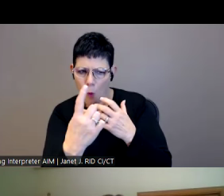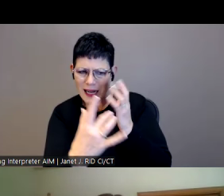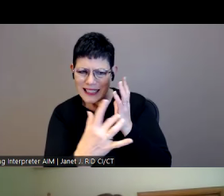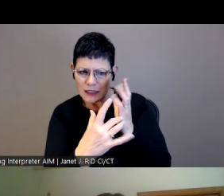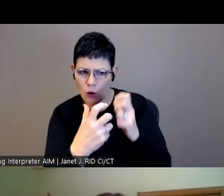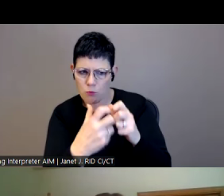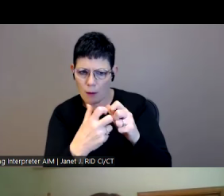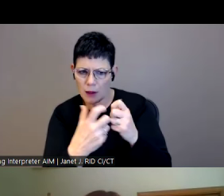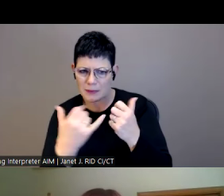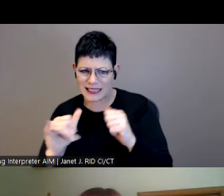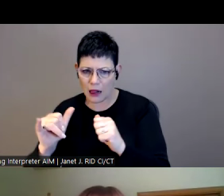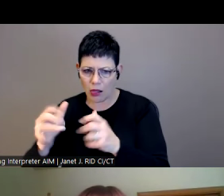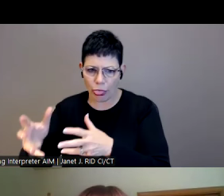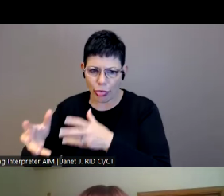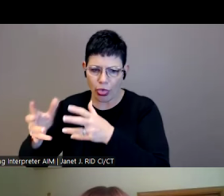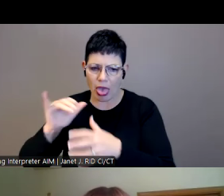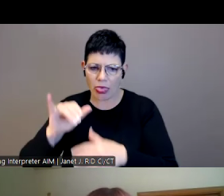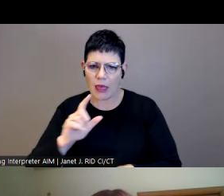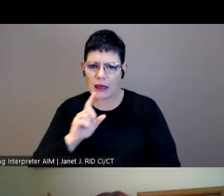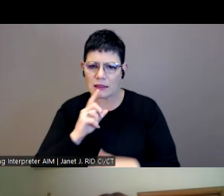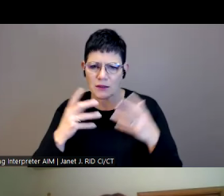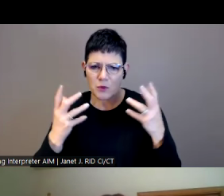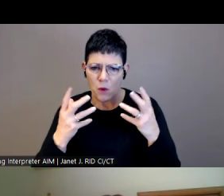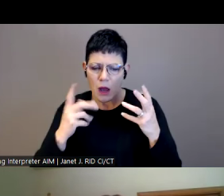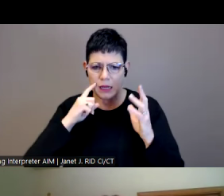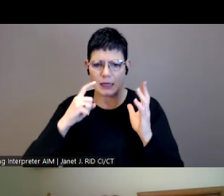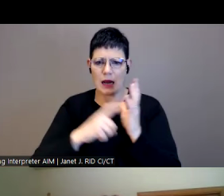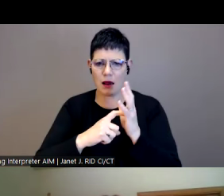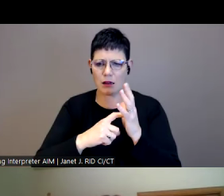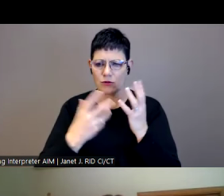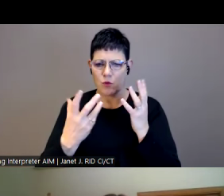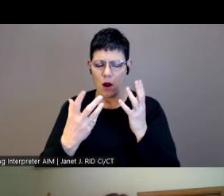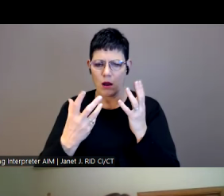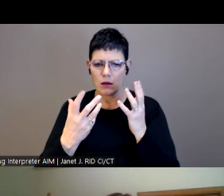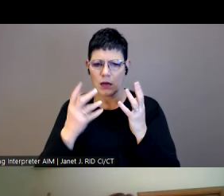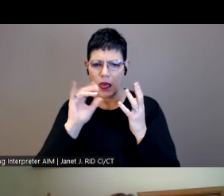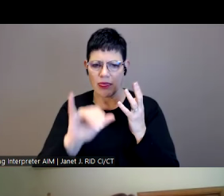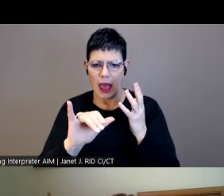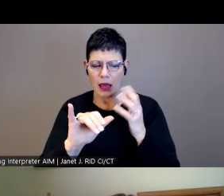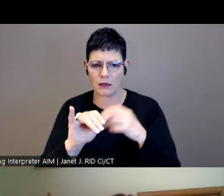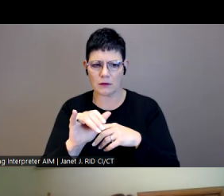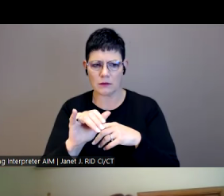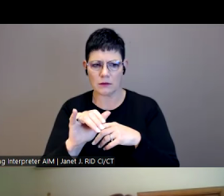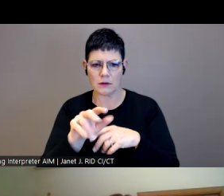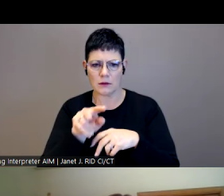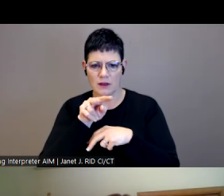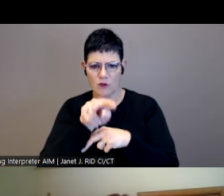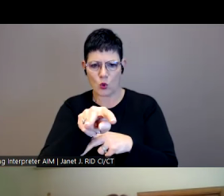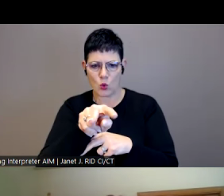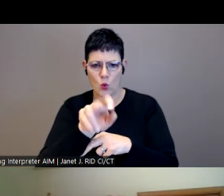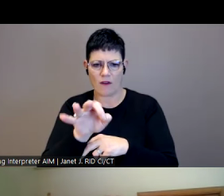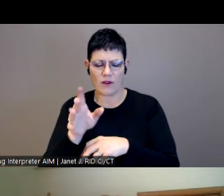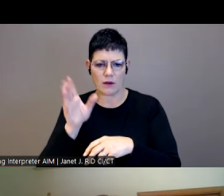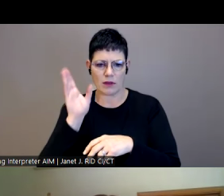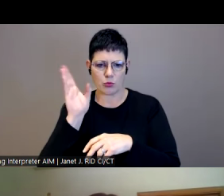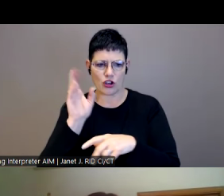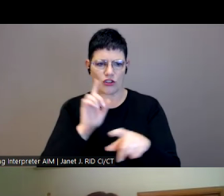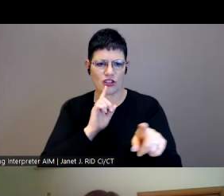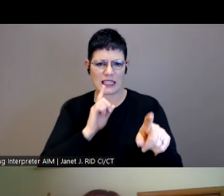sorted. And that is, we acknowledge that the view of the presentation is